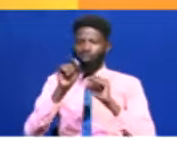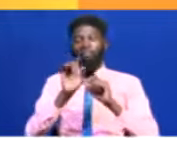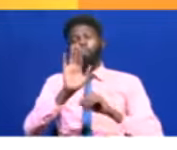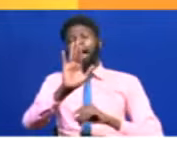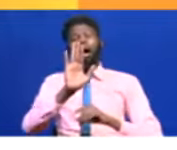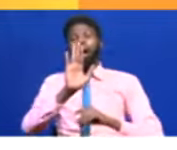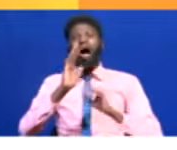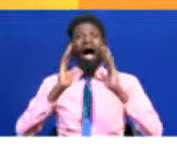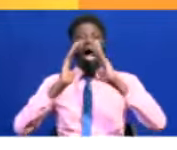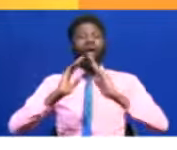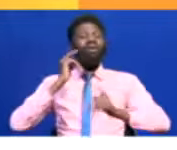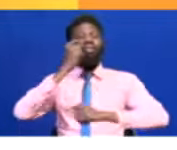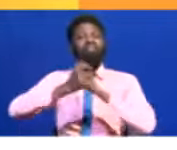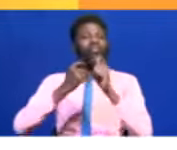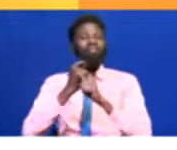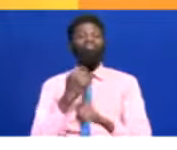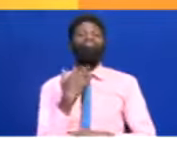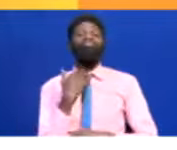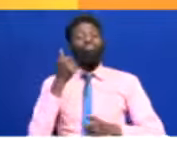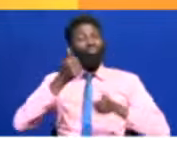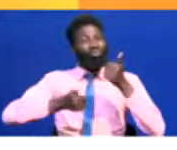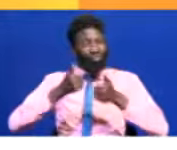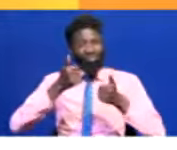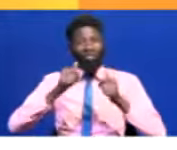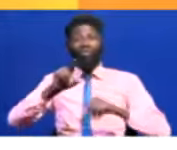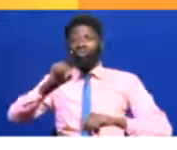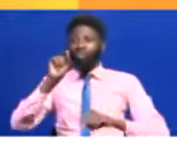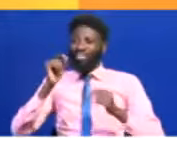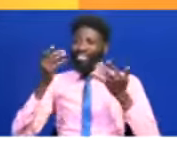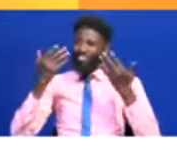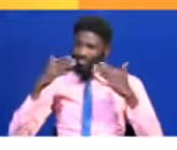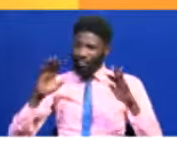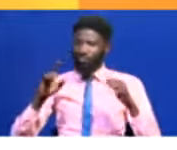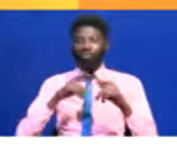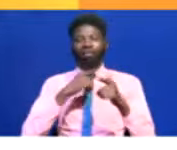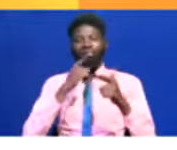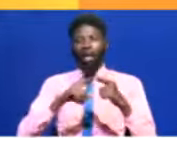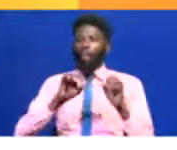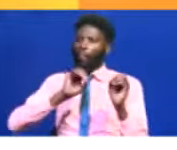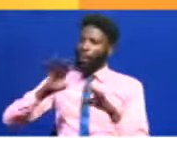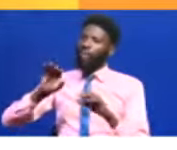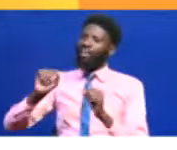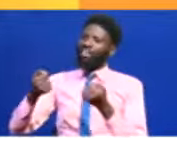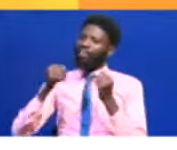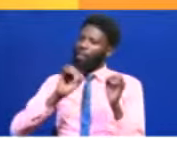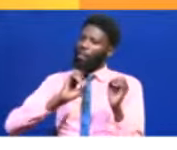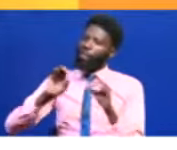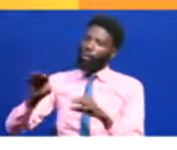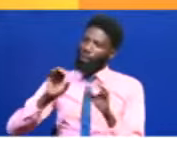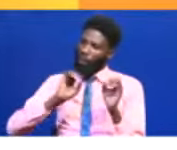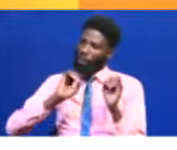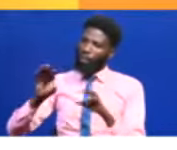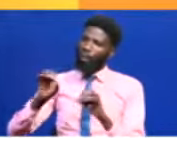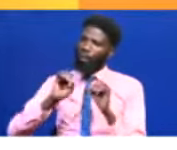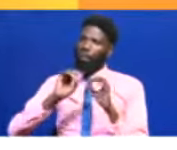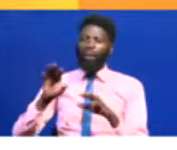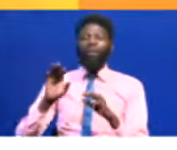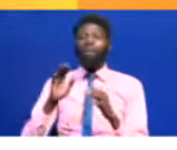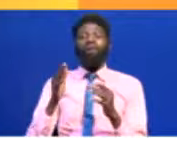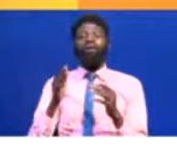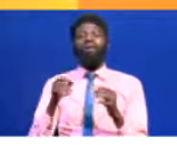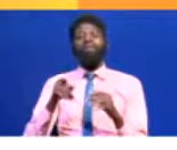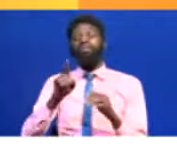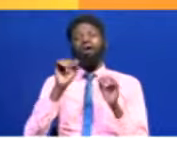house you want. After you do that, then you start saving. You can even start saving off plan. You'll